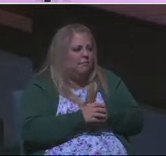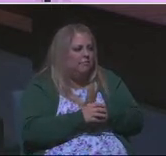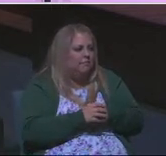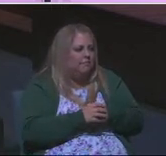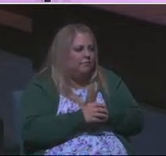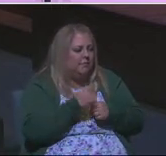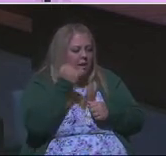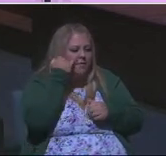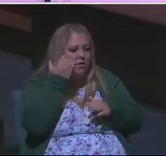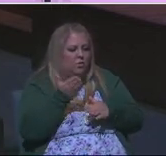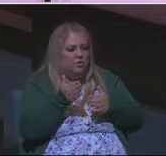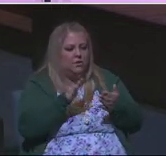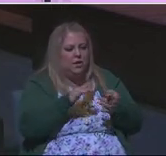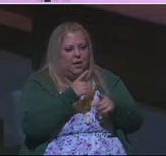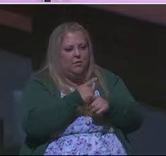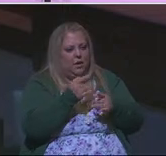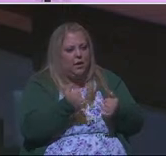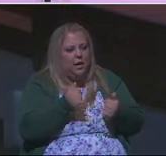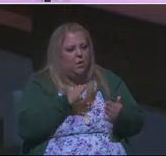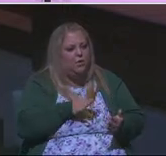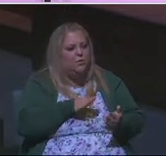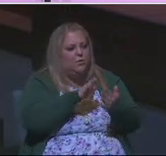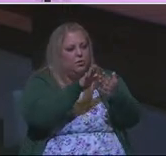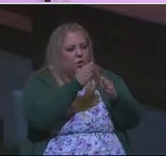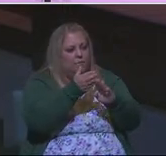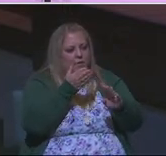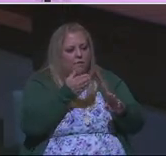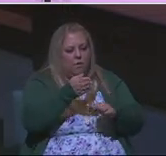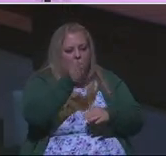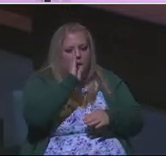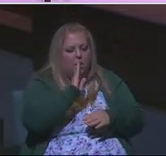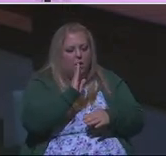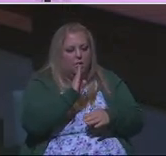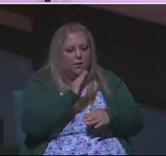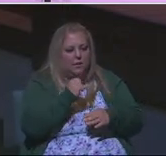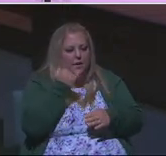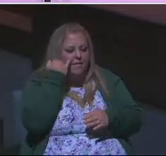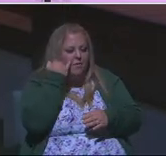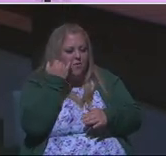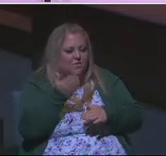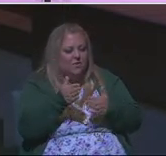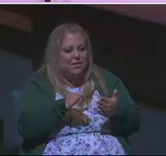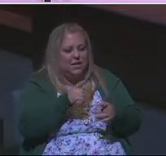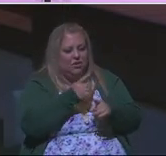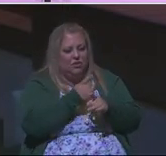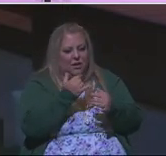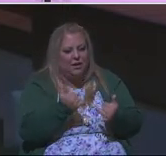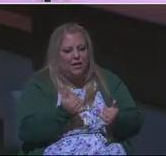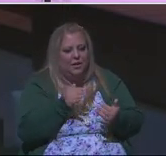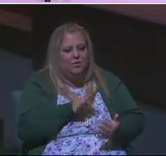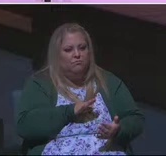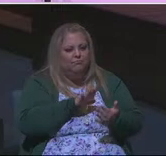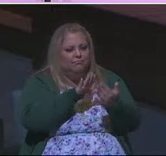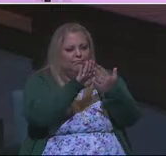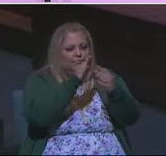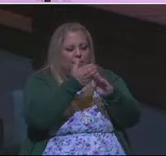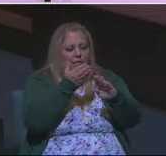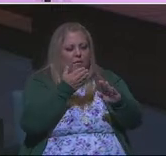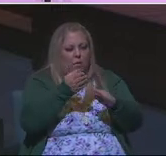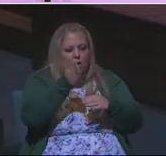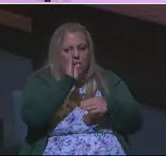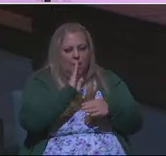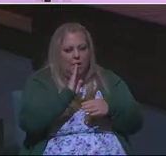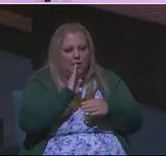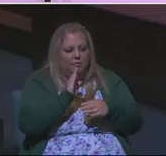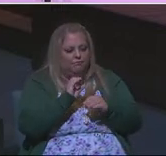If you died right now and you stood before God, everybody looking right at me, if you died right now and you stood before God, no one else around,